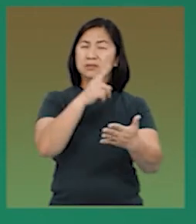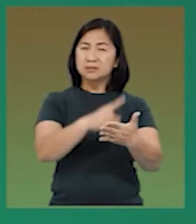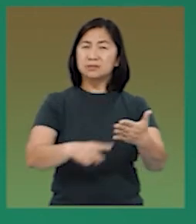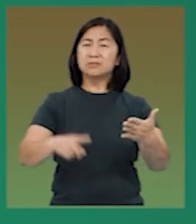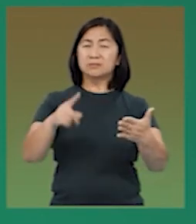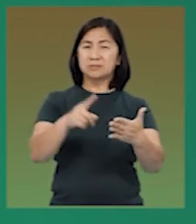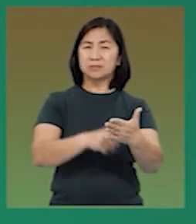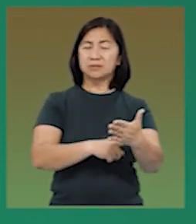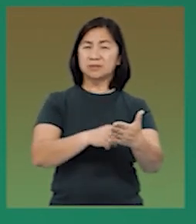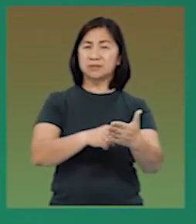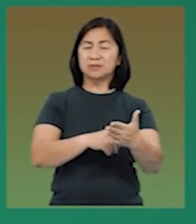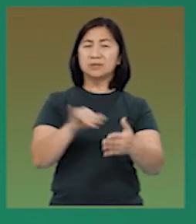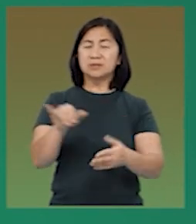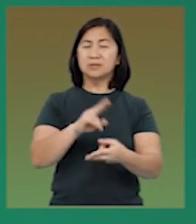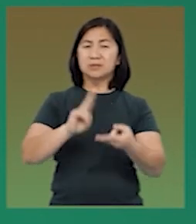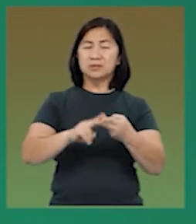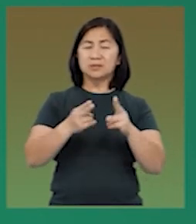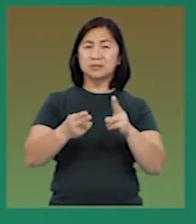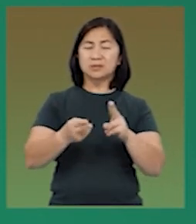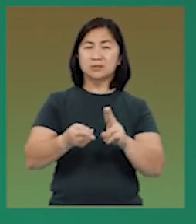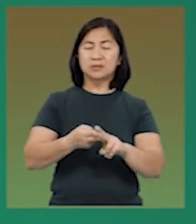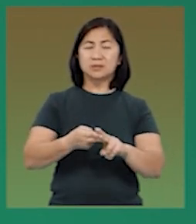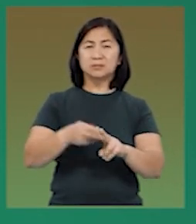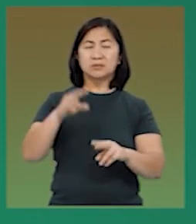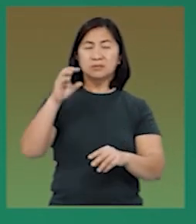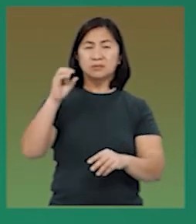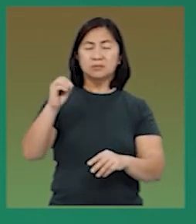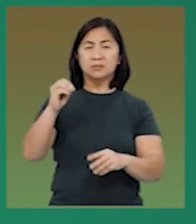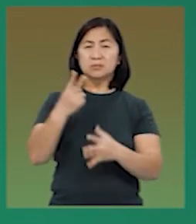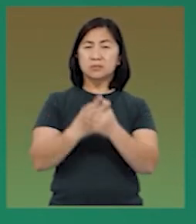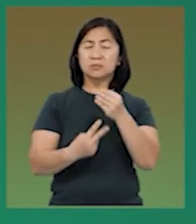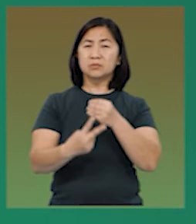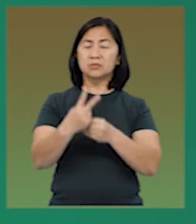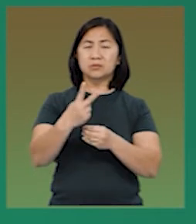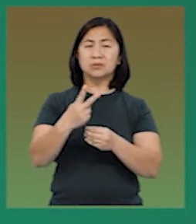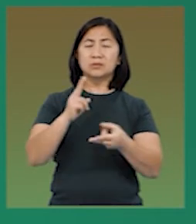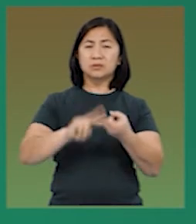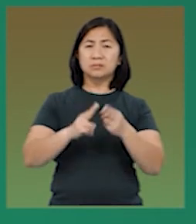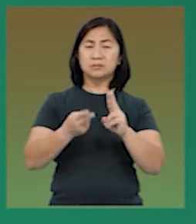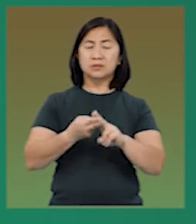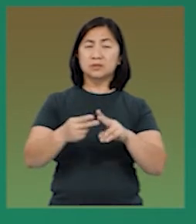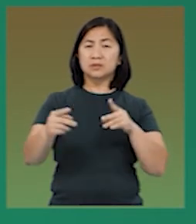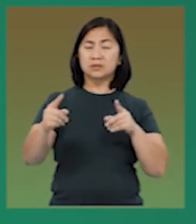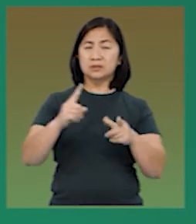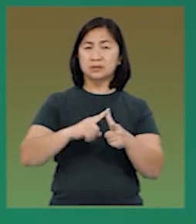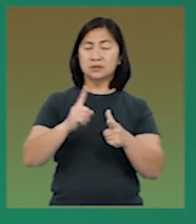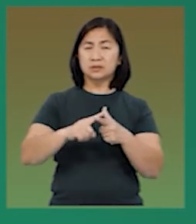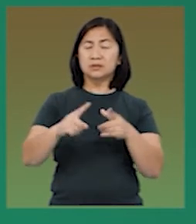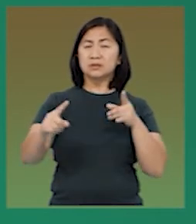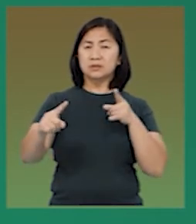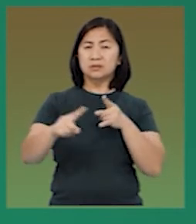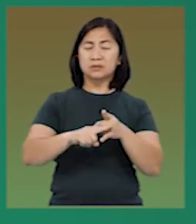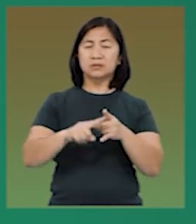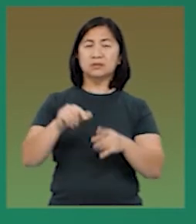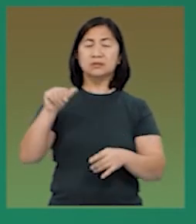pag-divide, cancel the same number of zeros on both numbers. Then divide